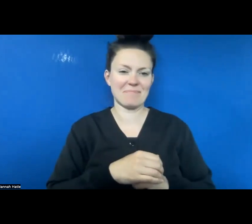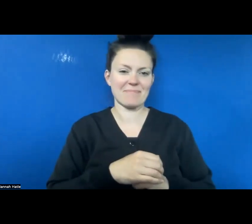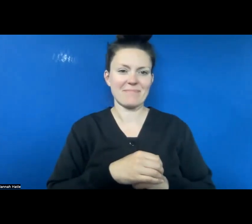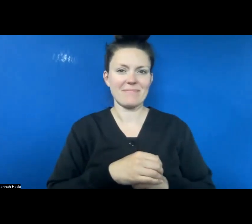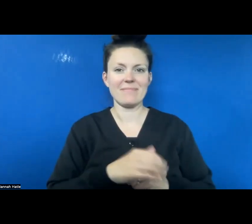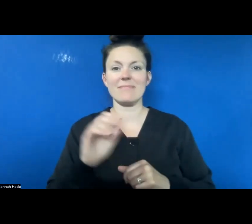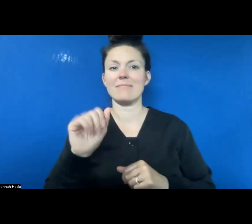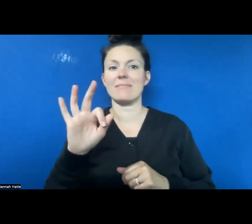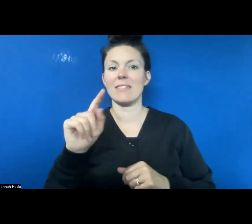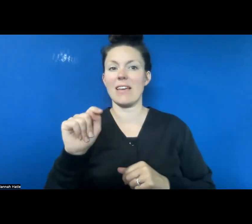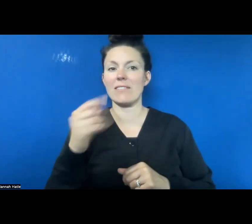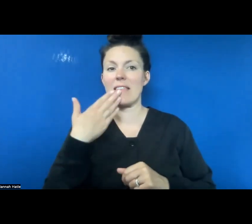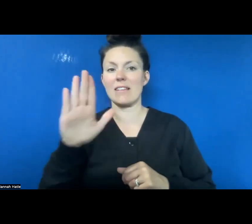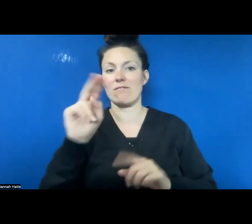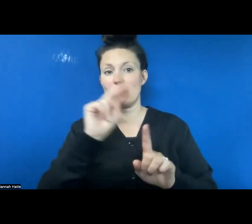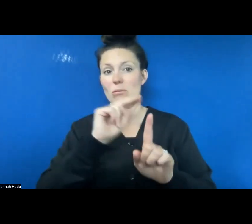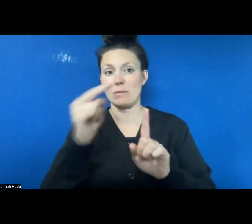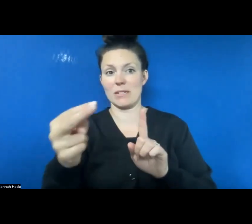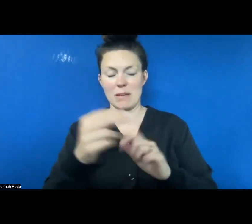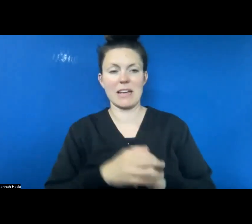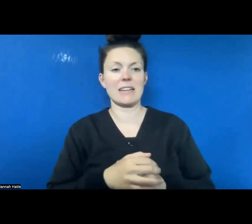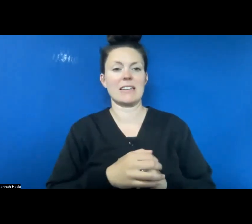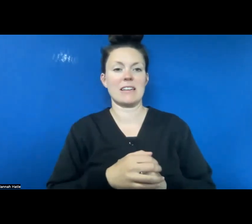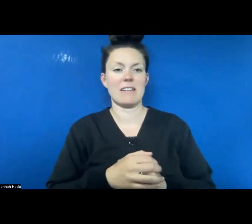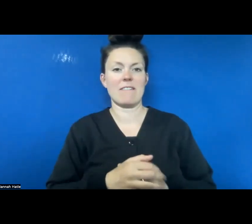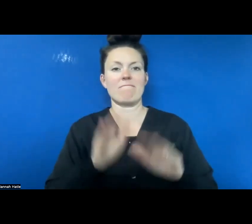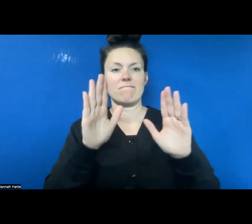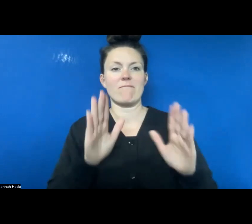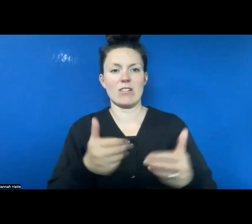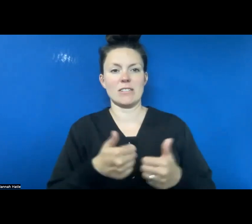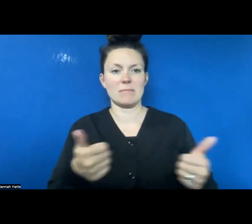Afton, for your perspective. Awesome stuff.